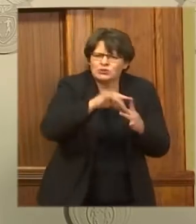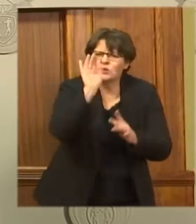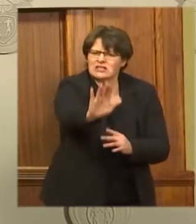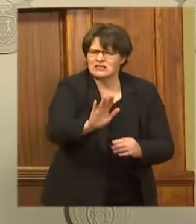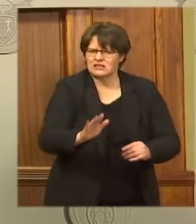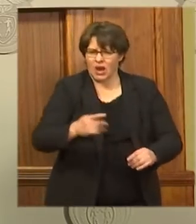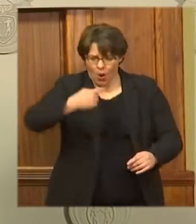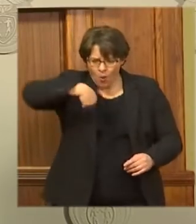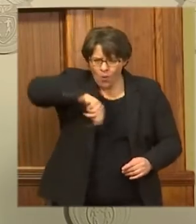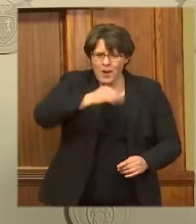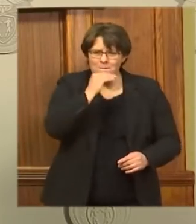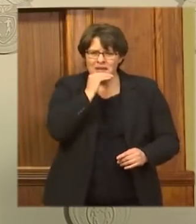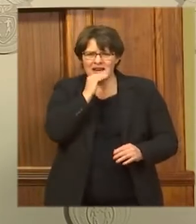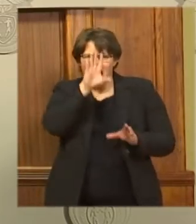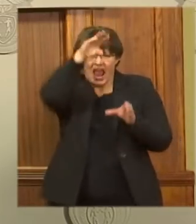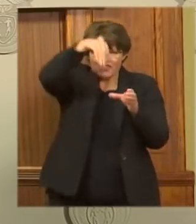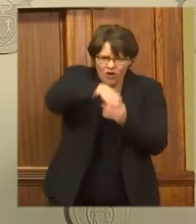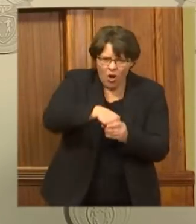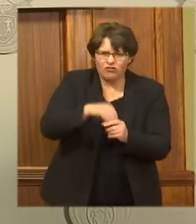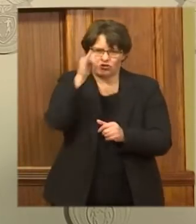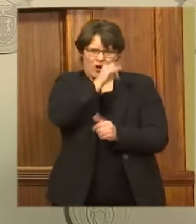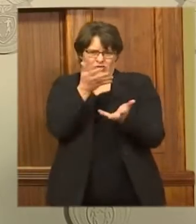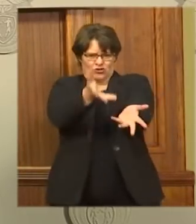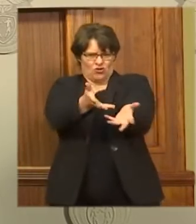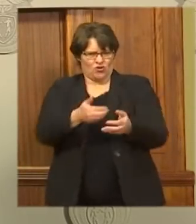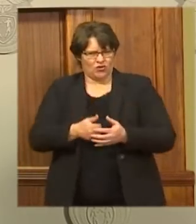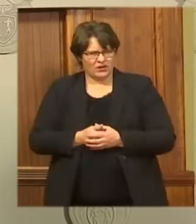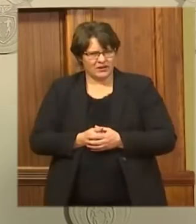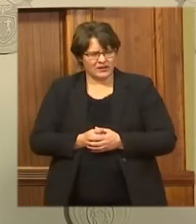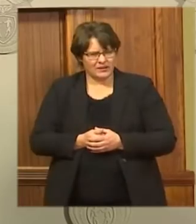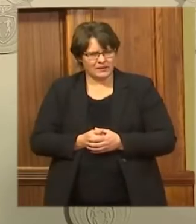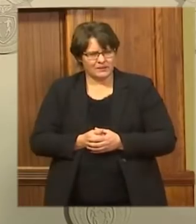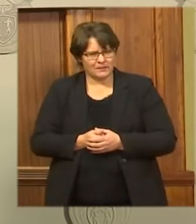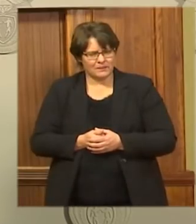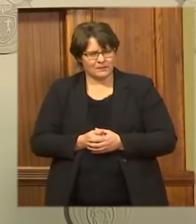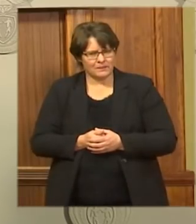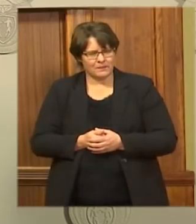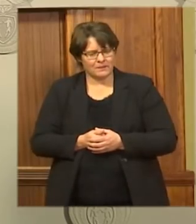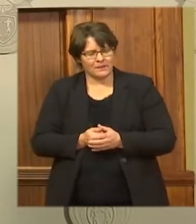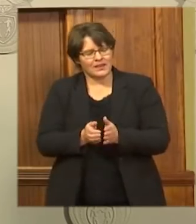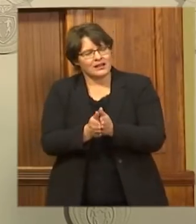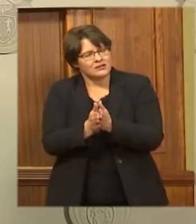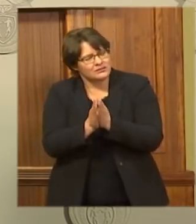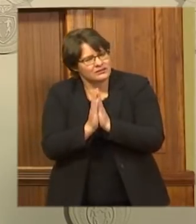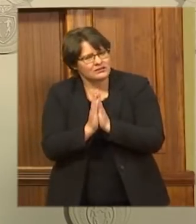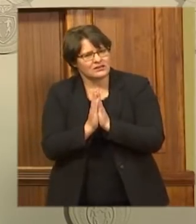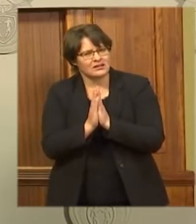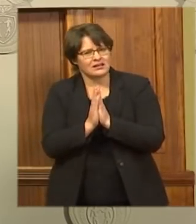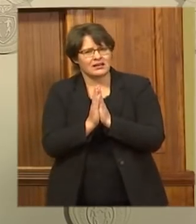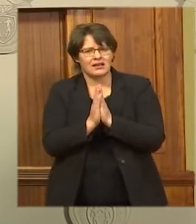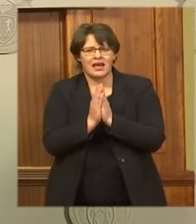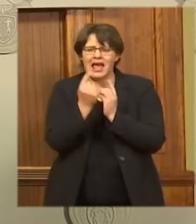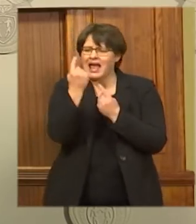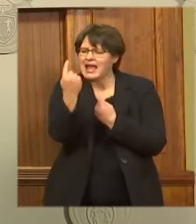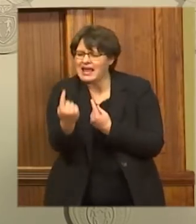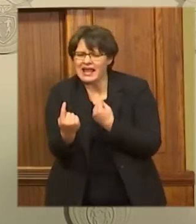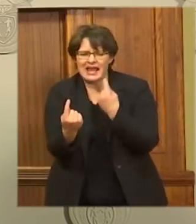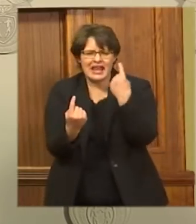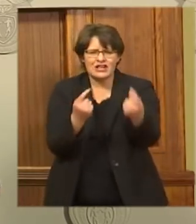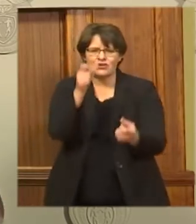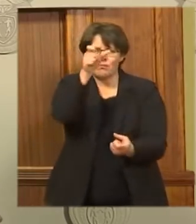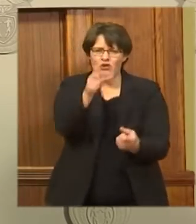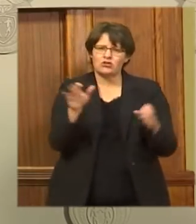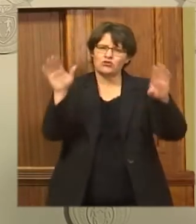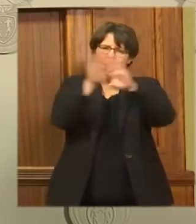complicit in these crimes. I once again call on every single South African listening